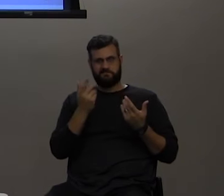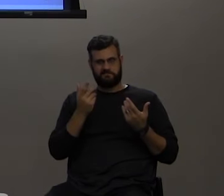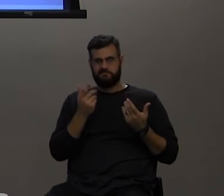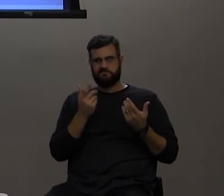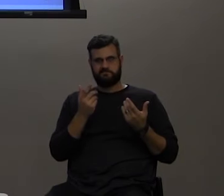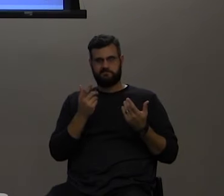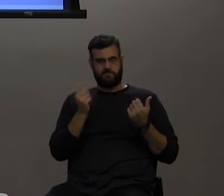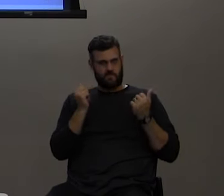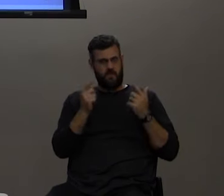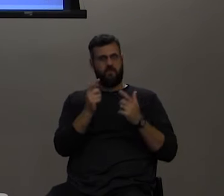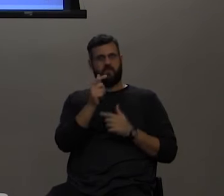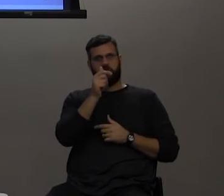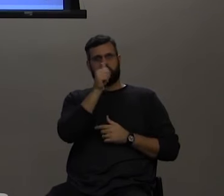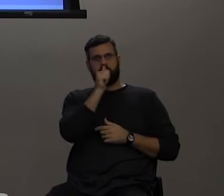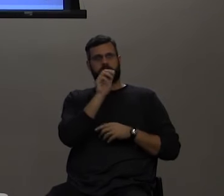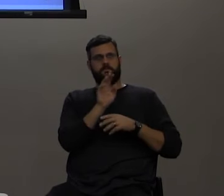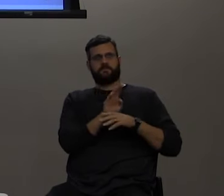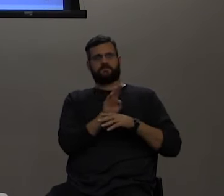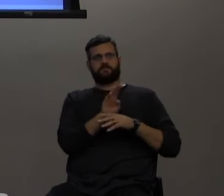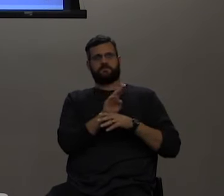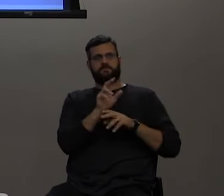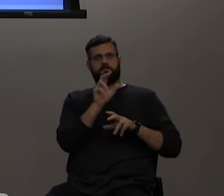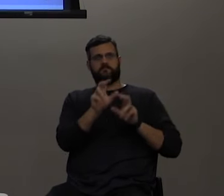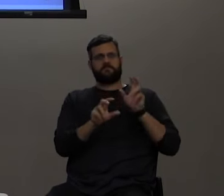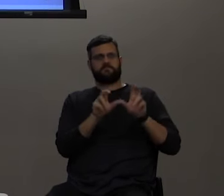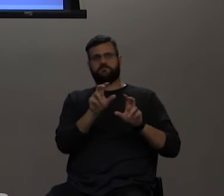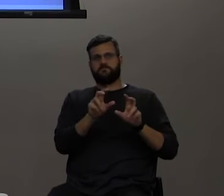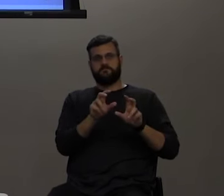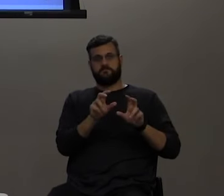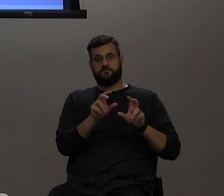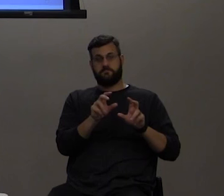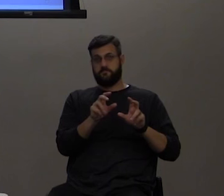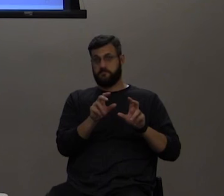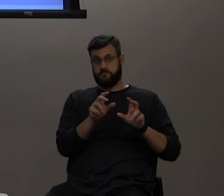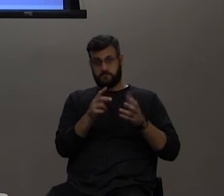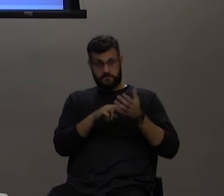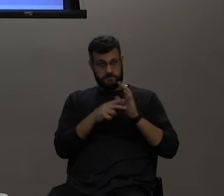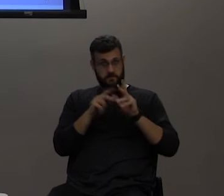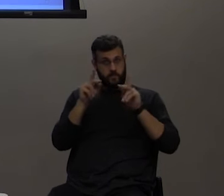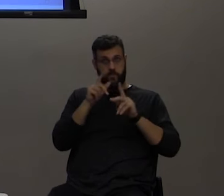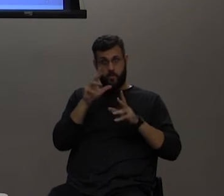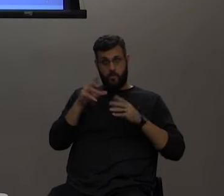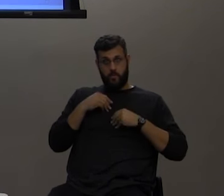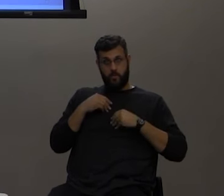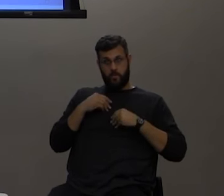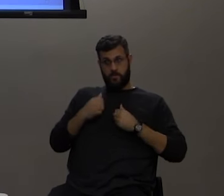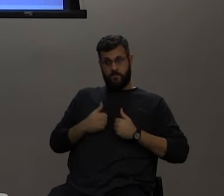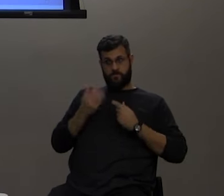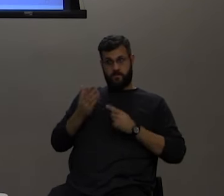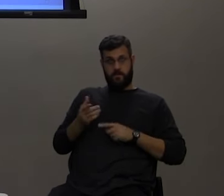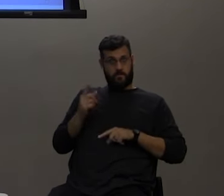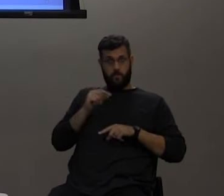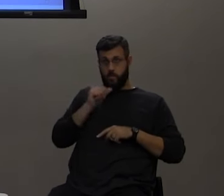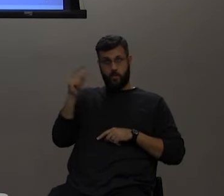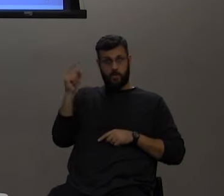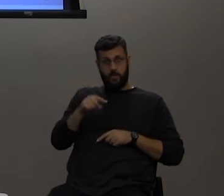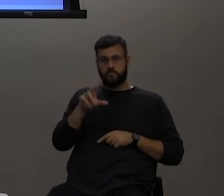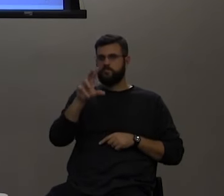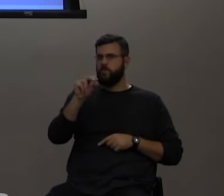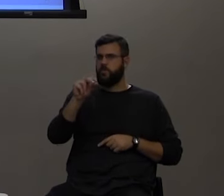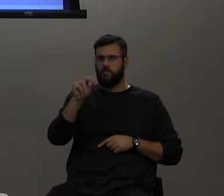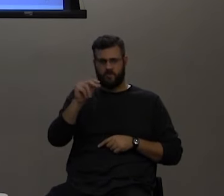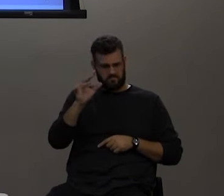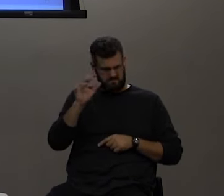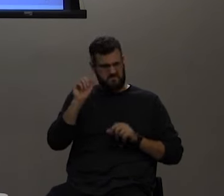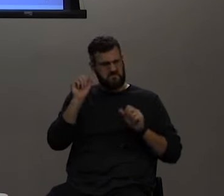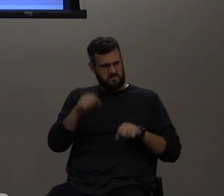be all private sector investment. This is not to say that an owner-occupant won't come to the community by any stretch of the